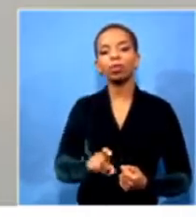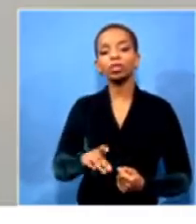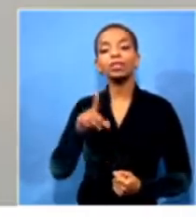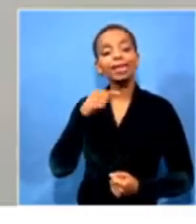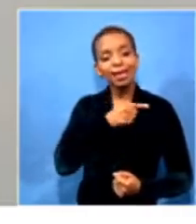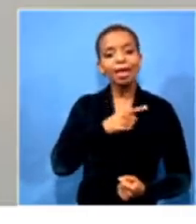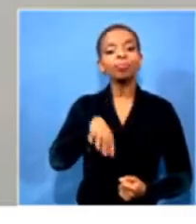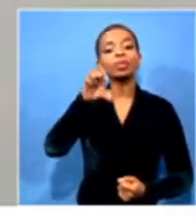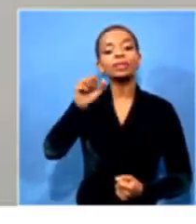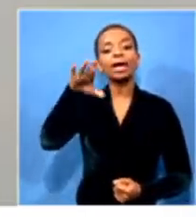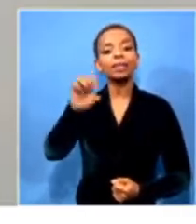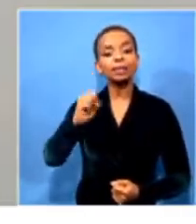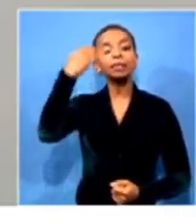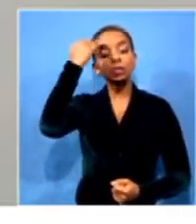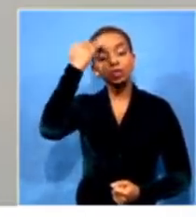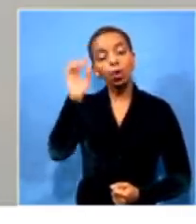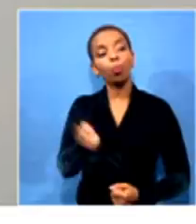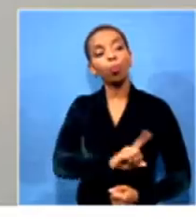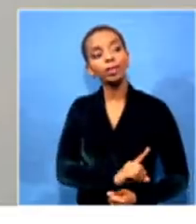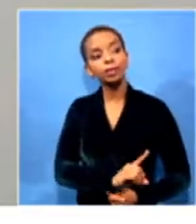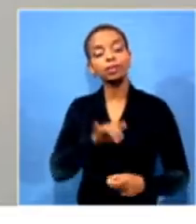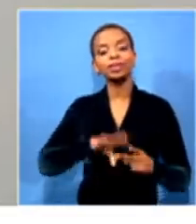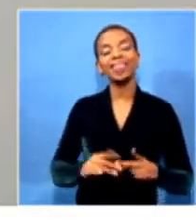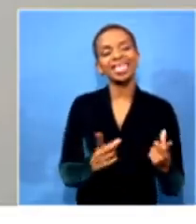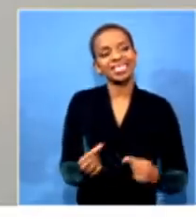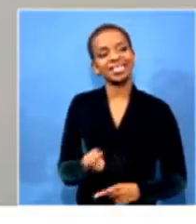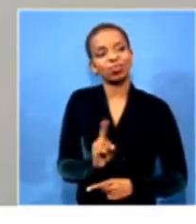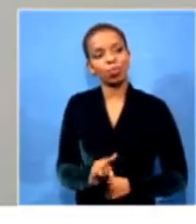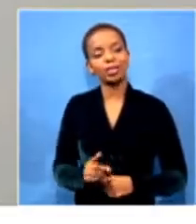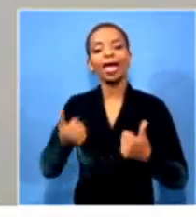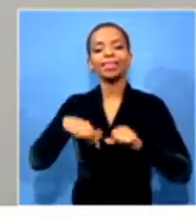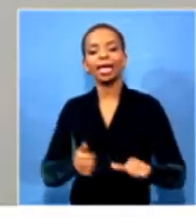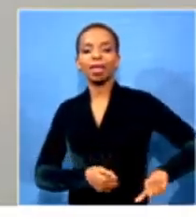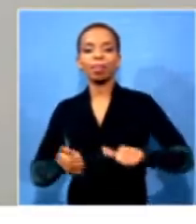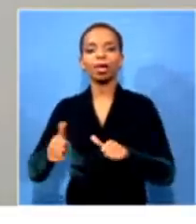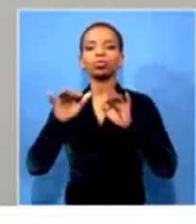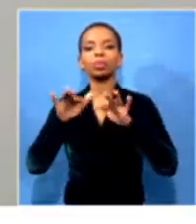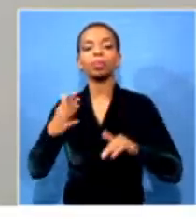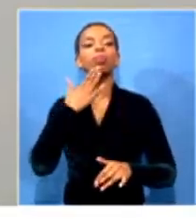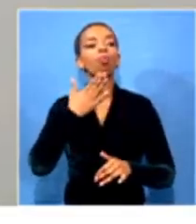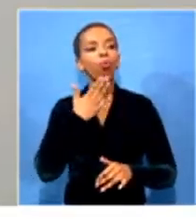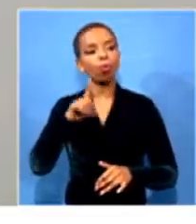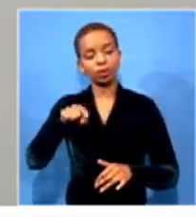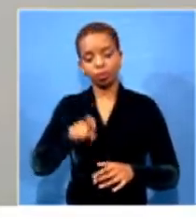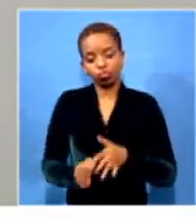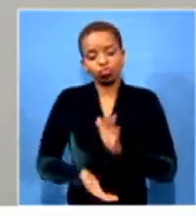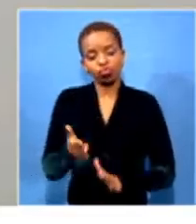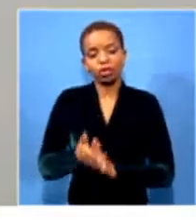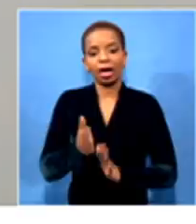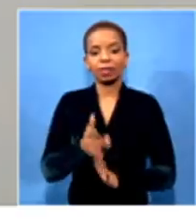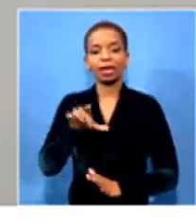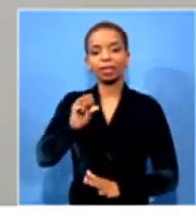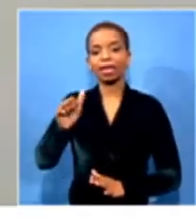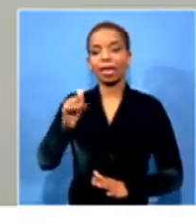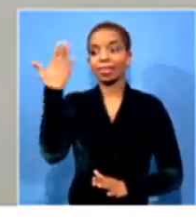about this and what did they do about it? And then we have to go back to the people that were in charge of running the process at SA Express at that point in time, because